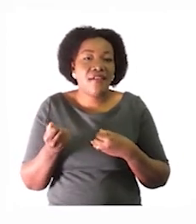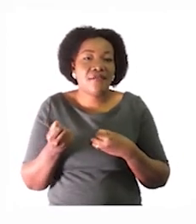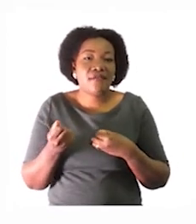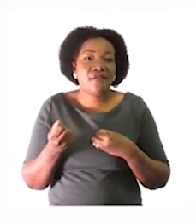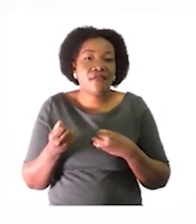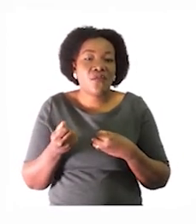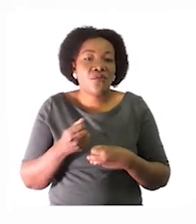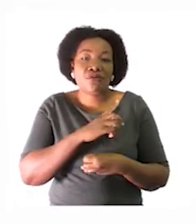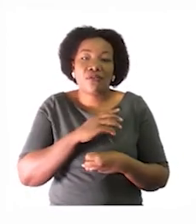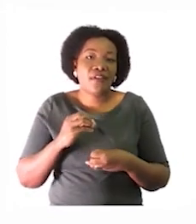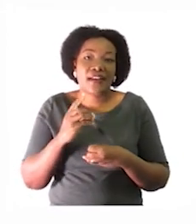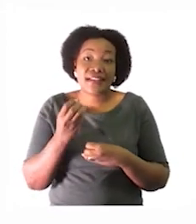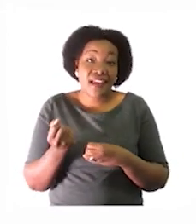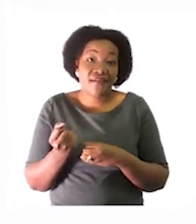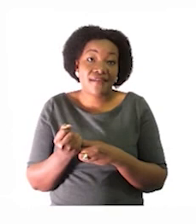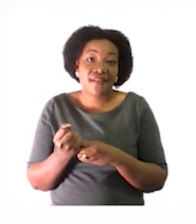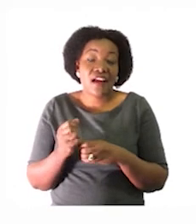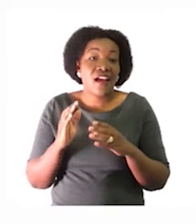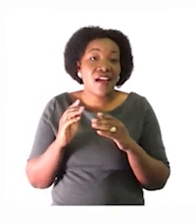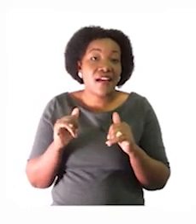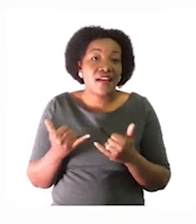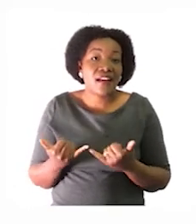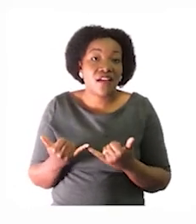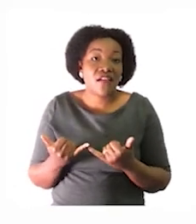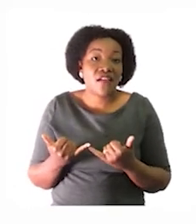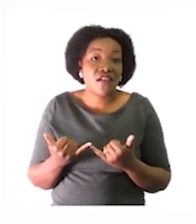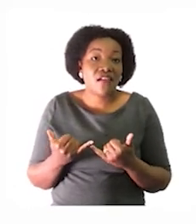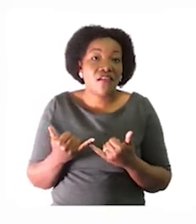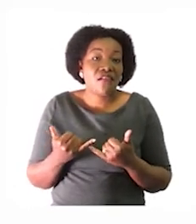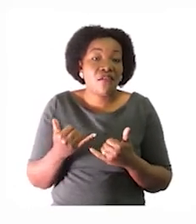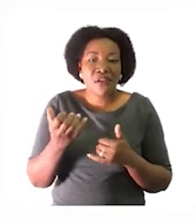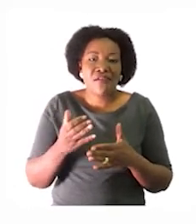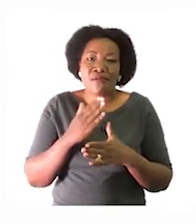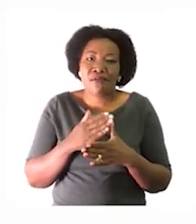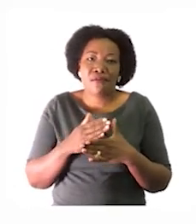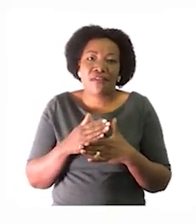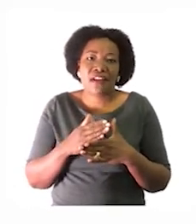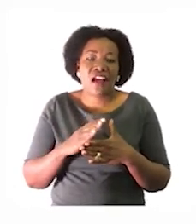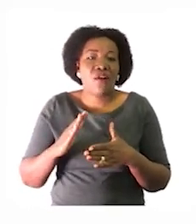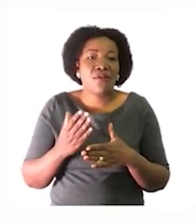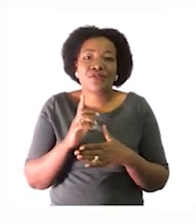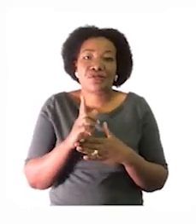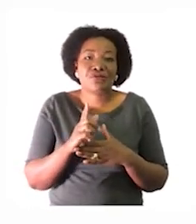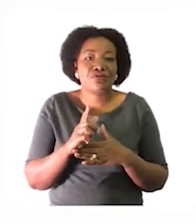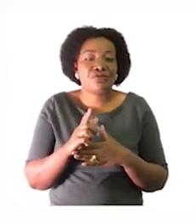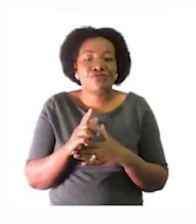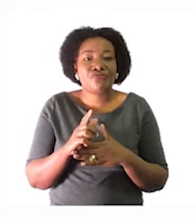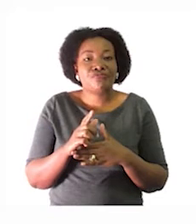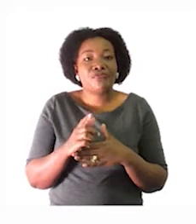your tens in it. And now down below you have an activity that I would like for you to